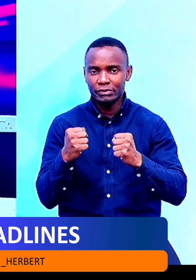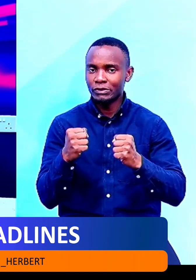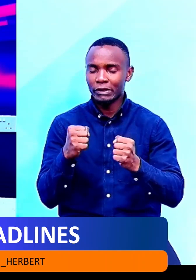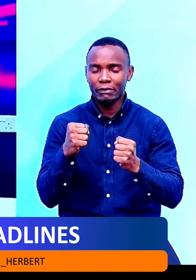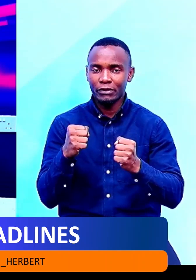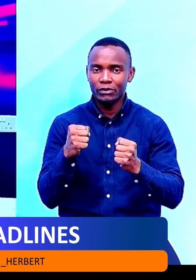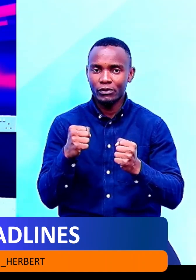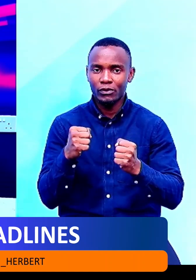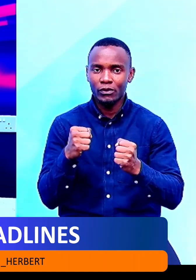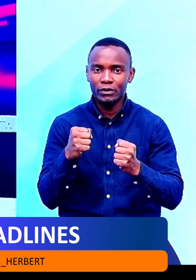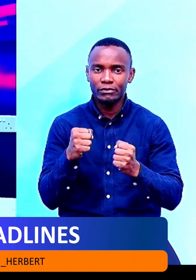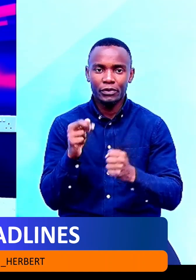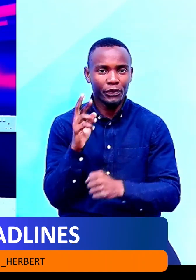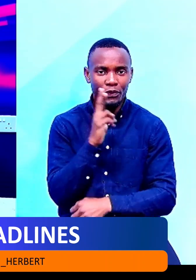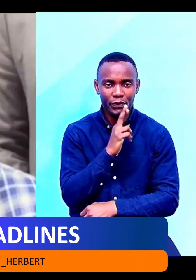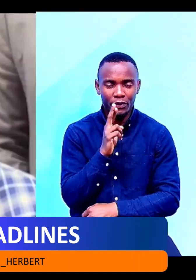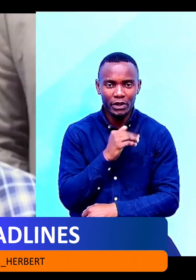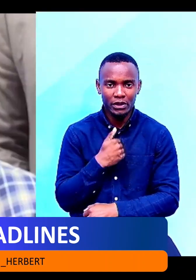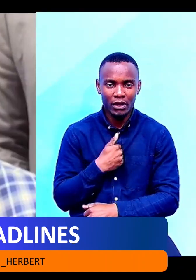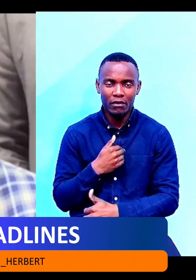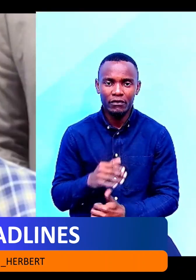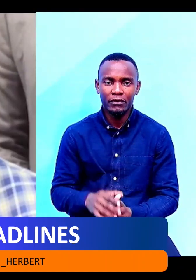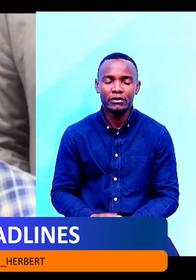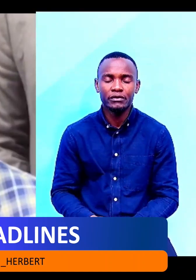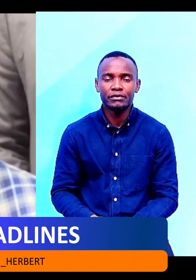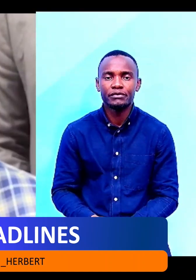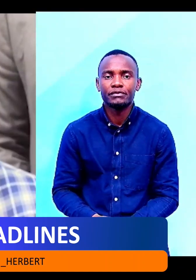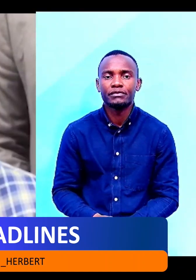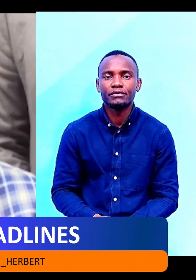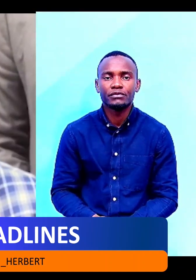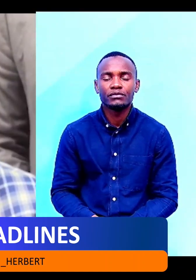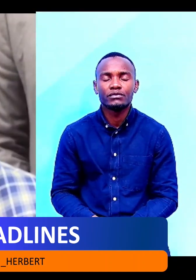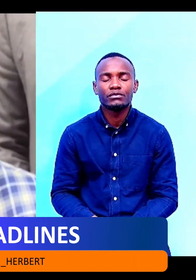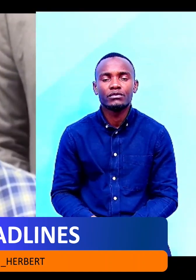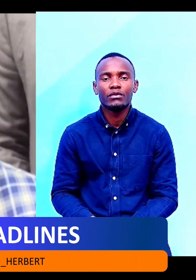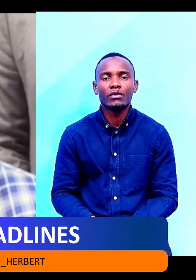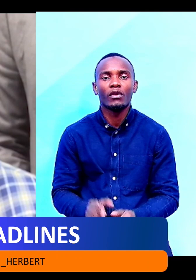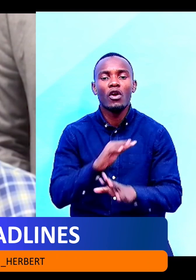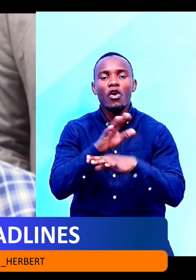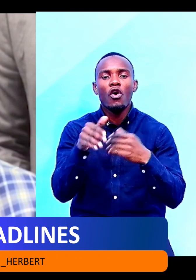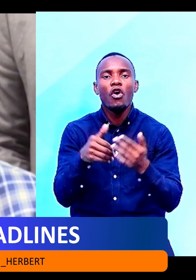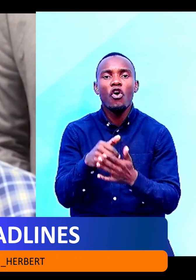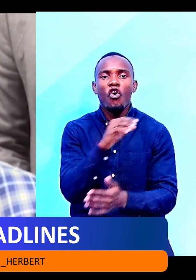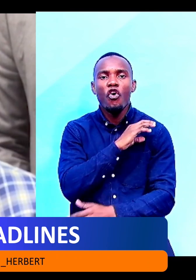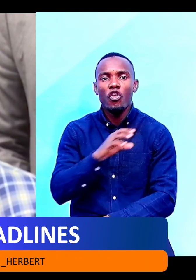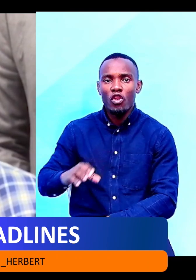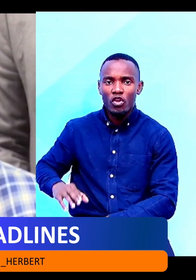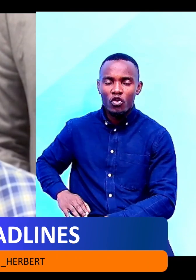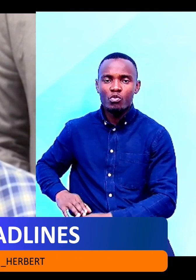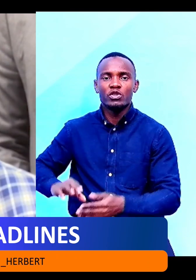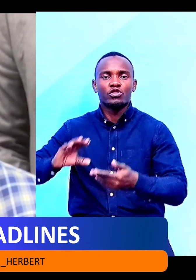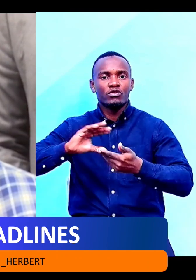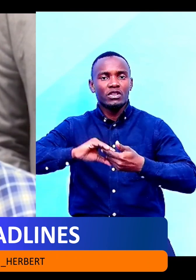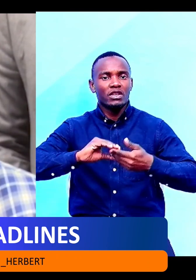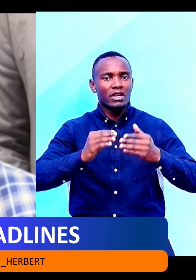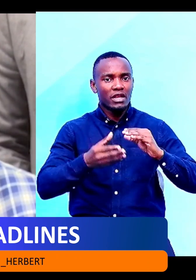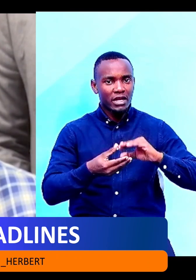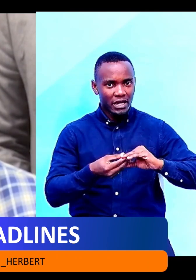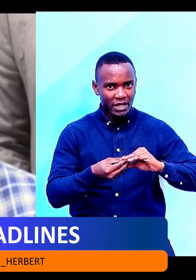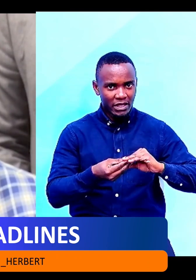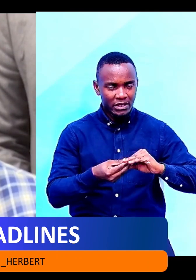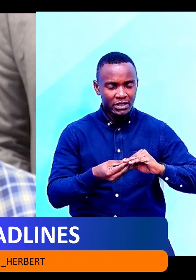details to the story. All the commissions created by